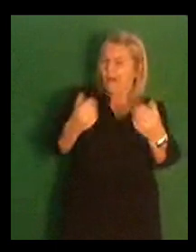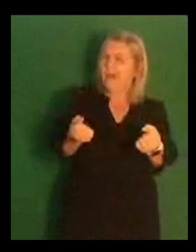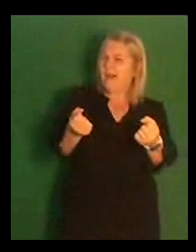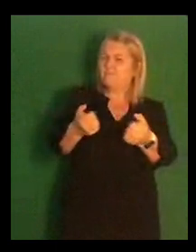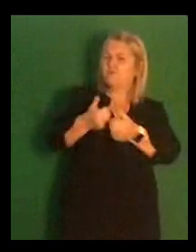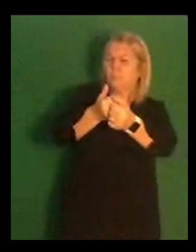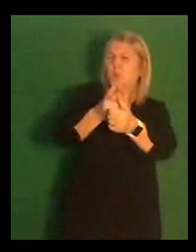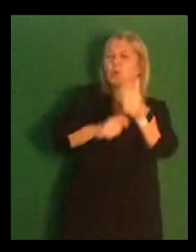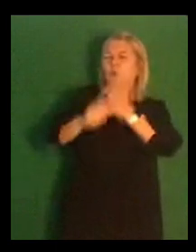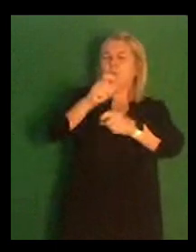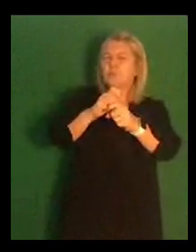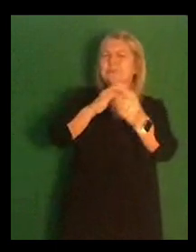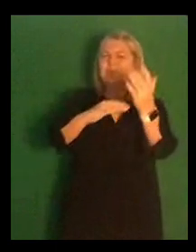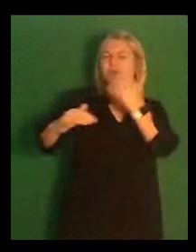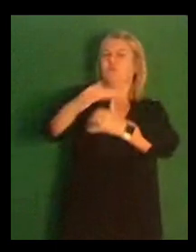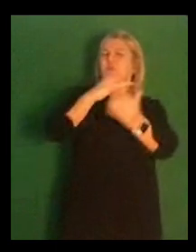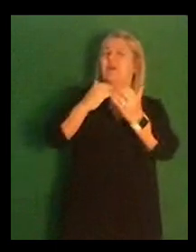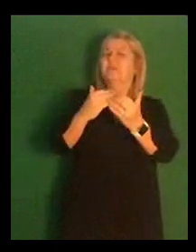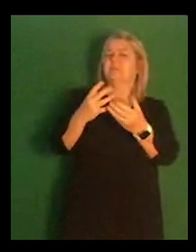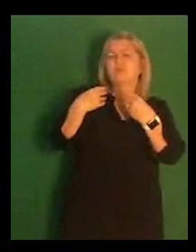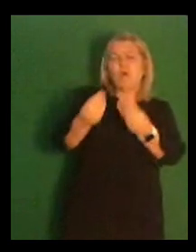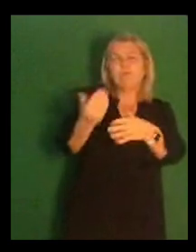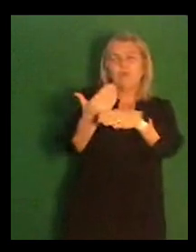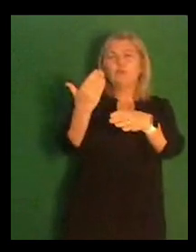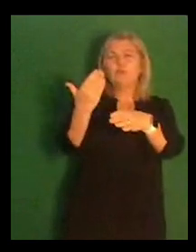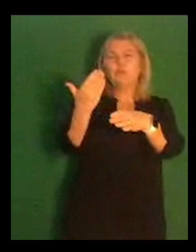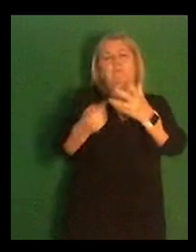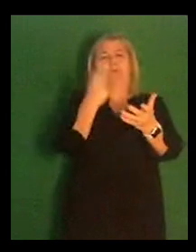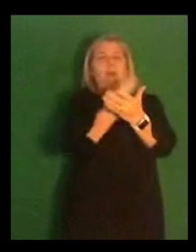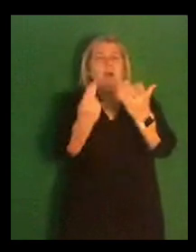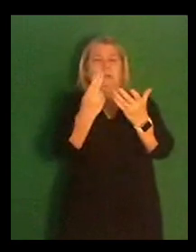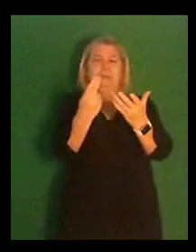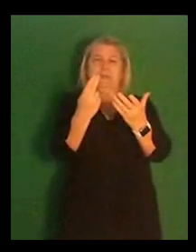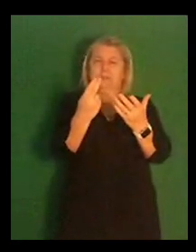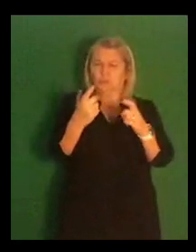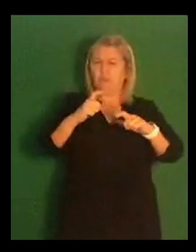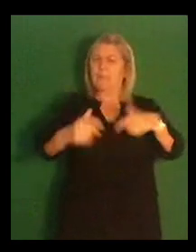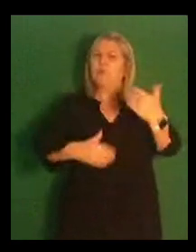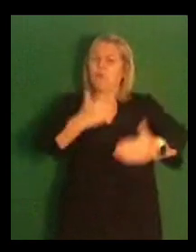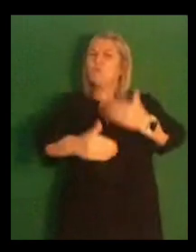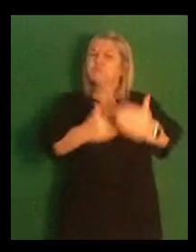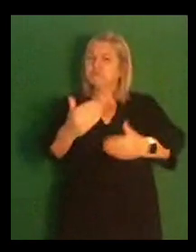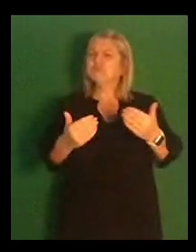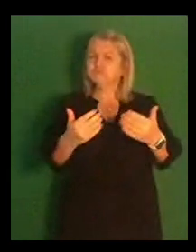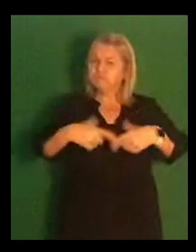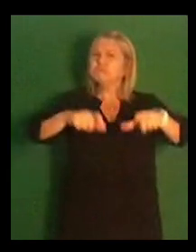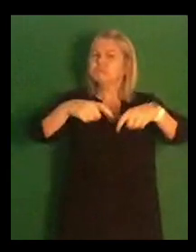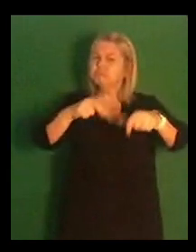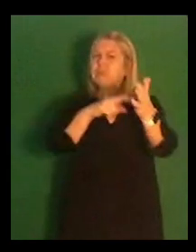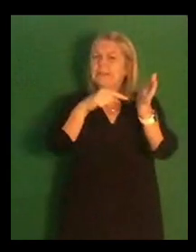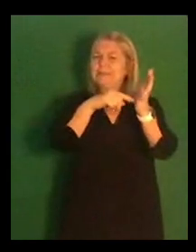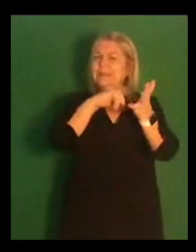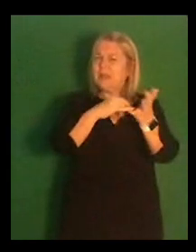and offering work to other artists and to keeping the wheels turning in a way. Can you just reflect on that, or how